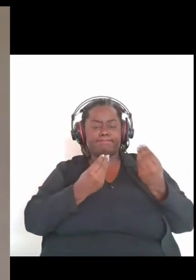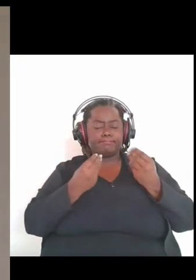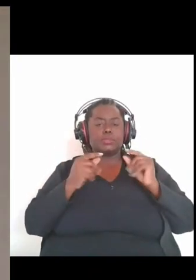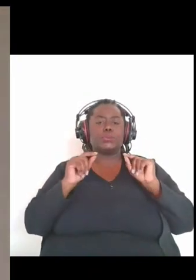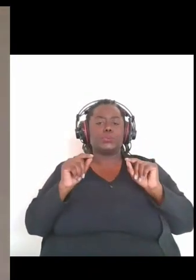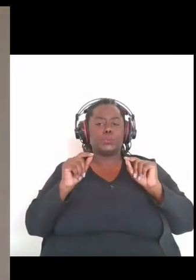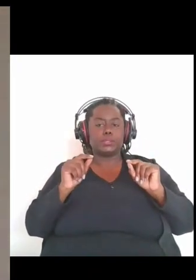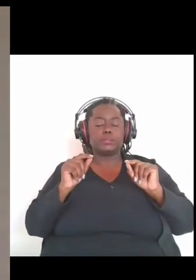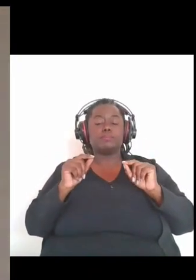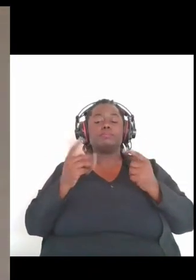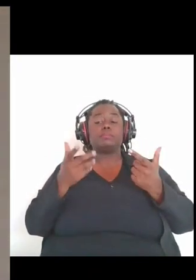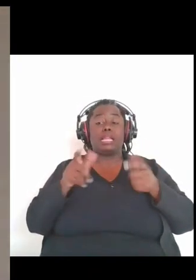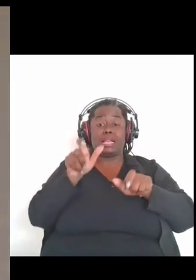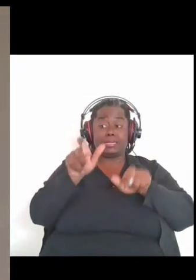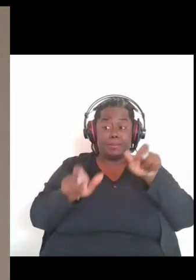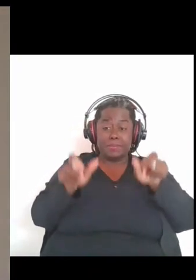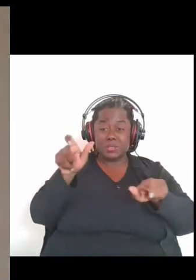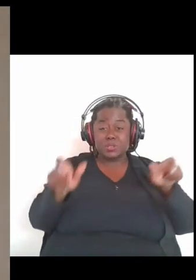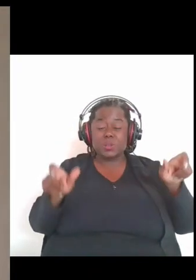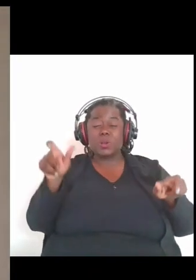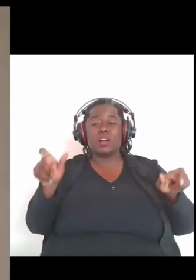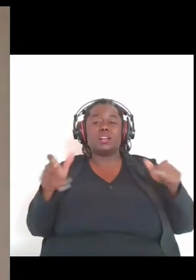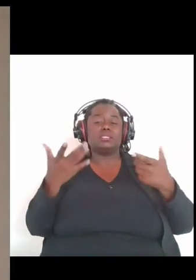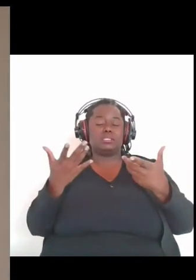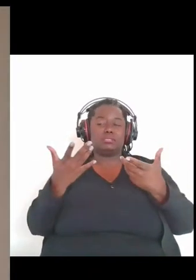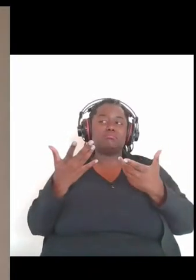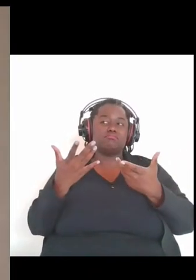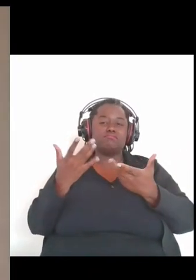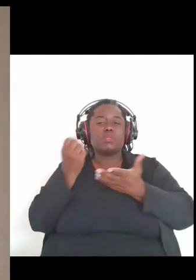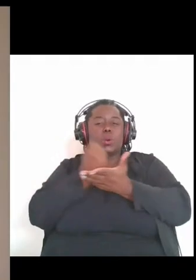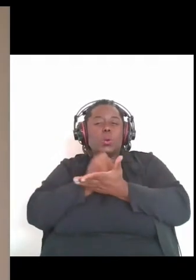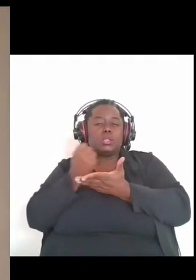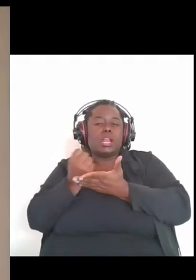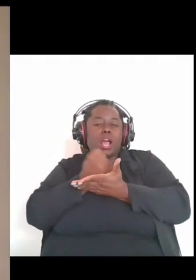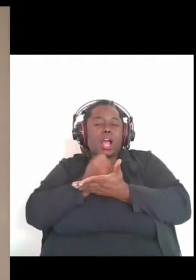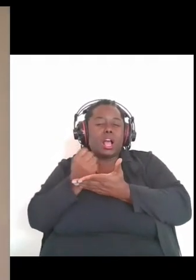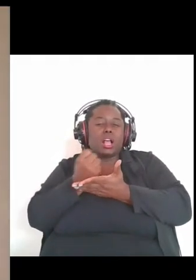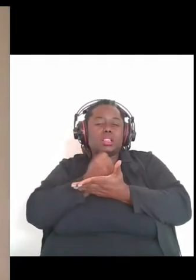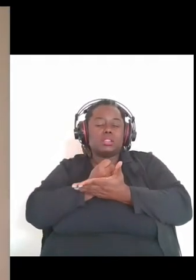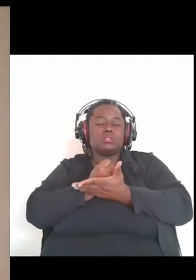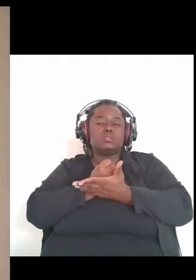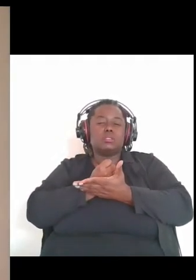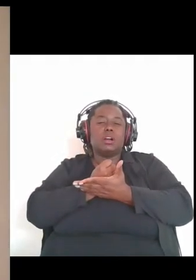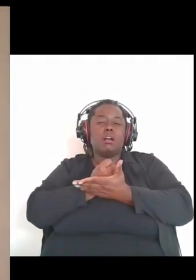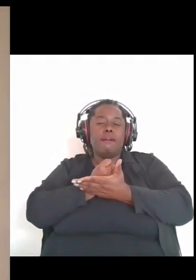that these people are hired sometimes